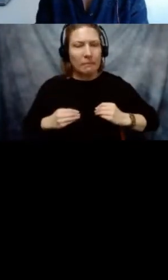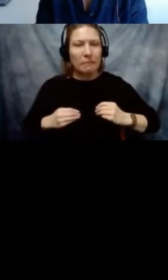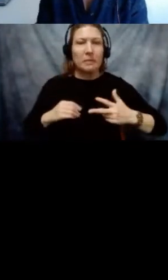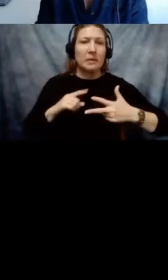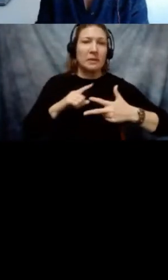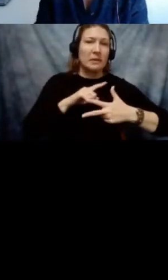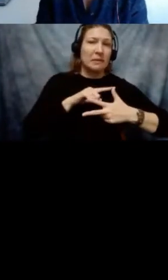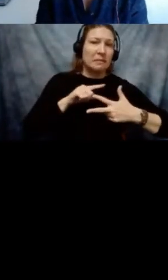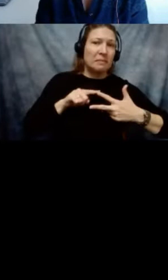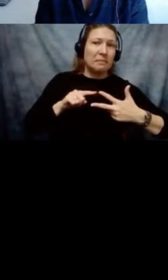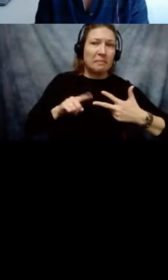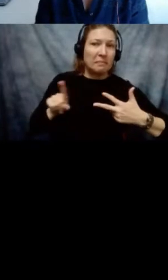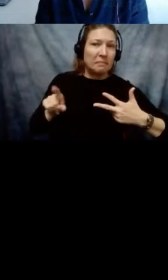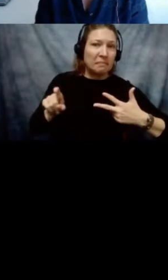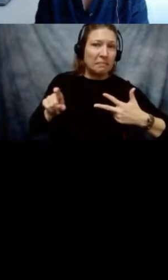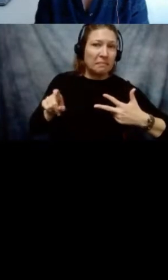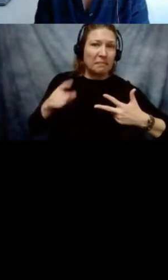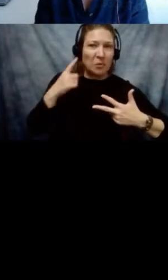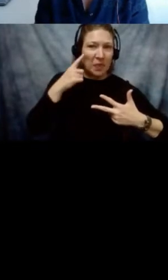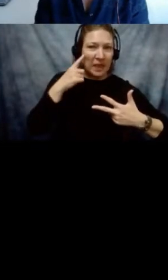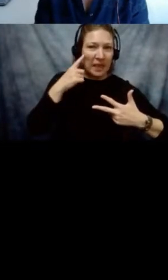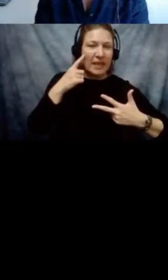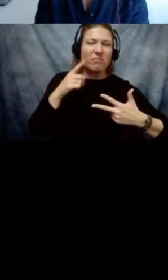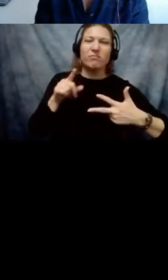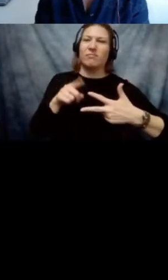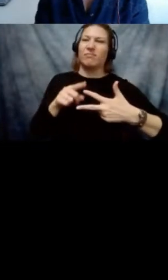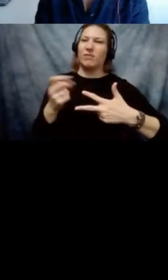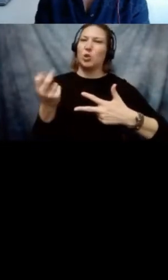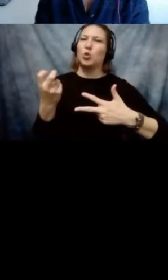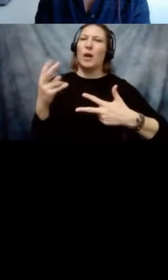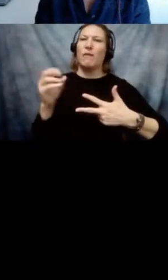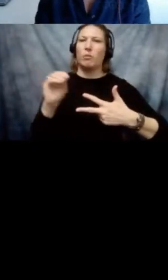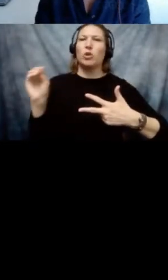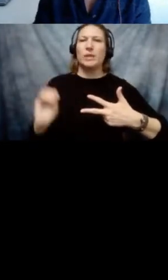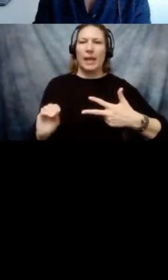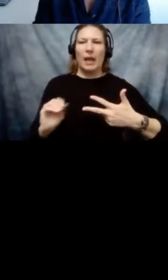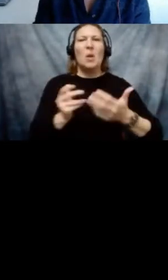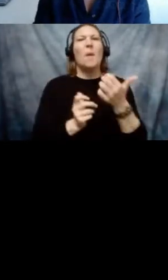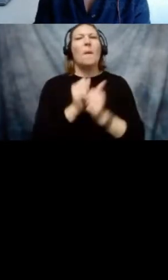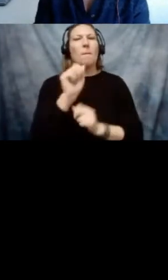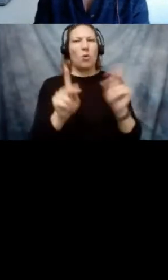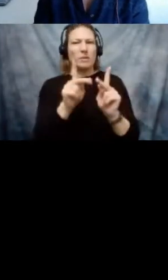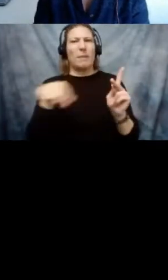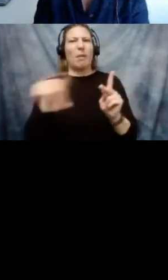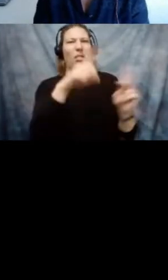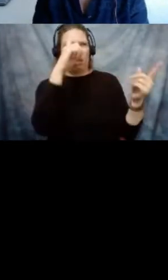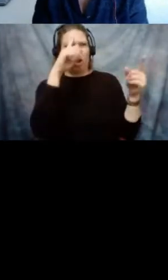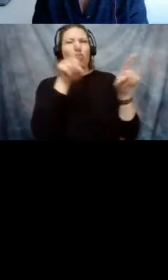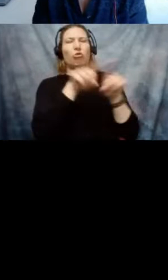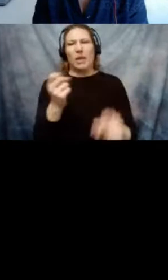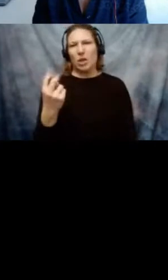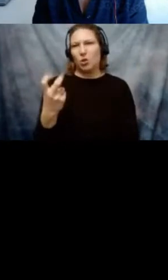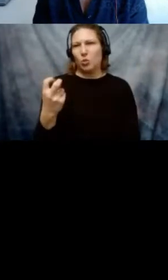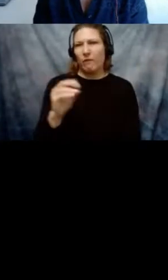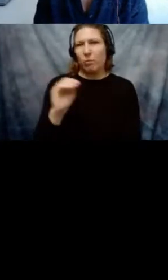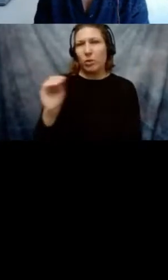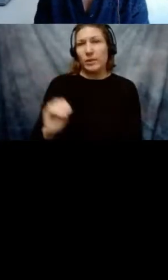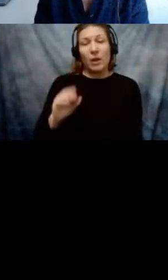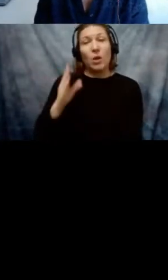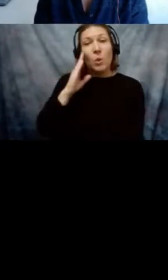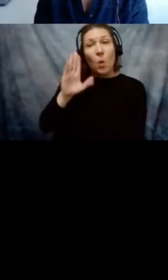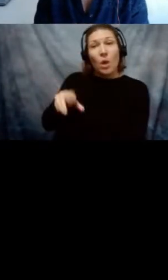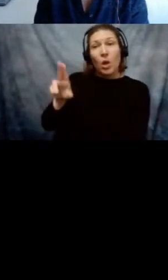an accepted value is about 12%. So in the UK, it was actually easier to get statistics, and it's